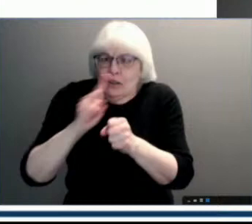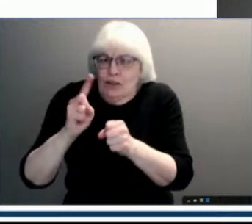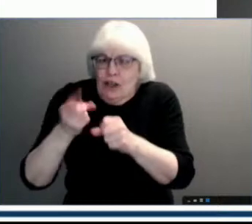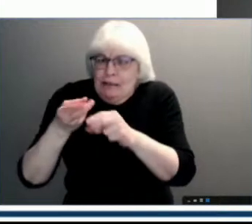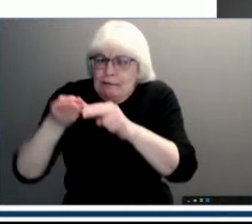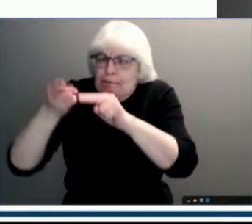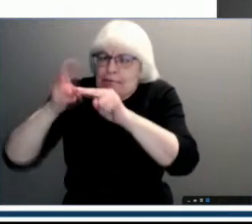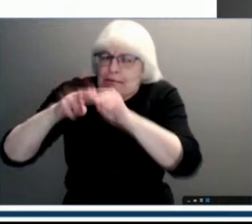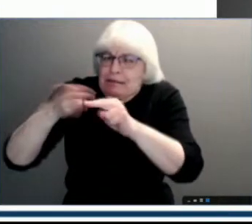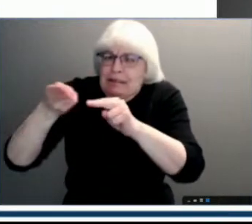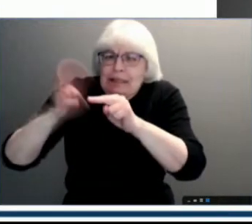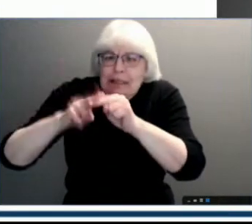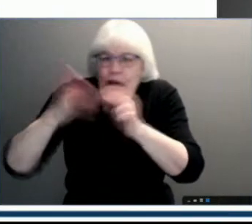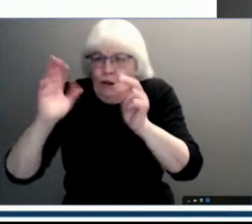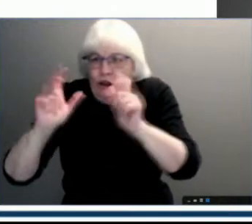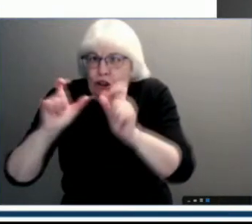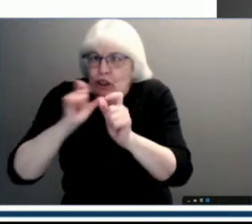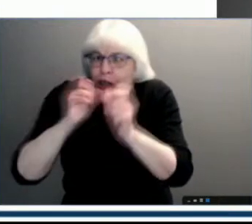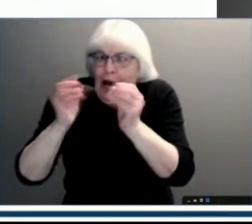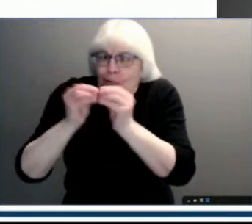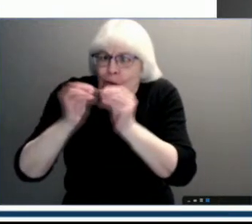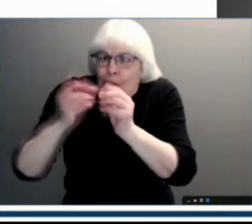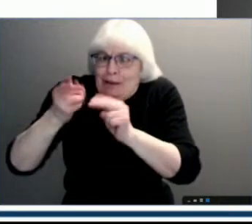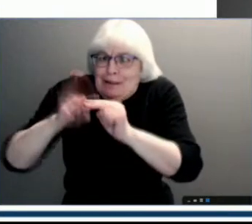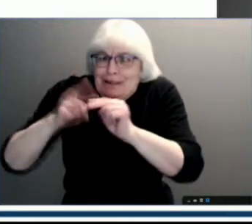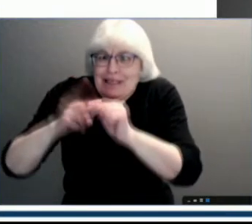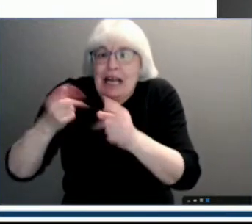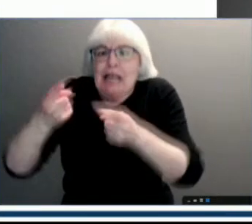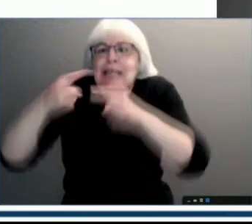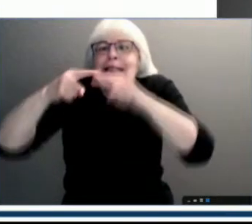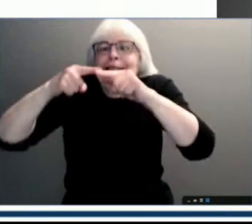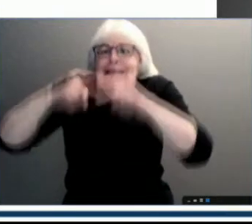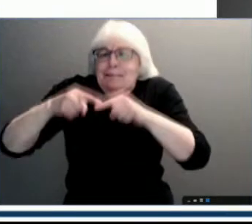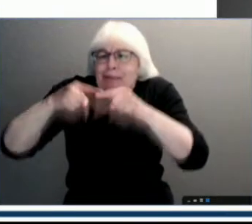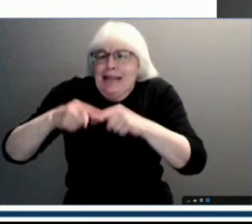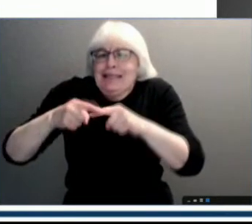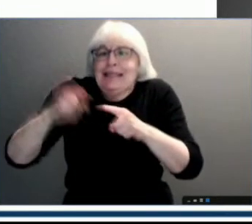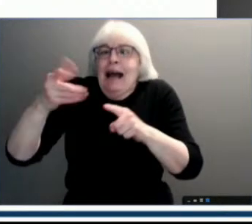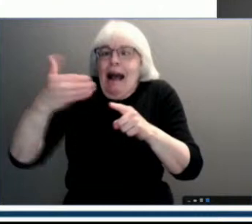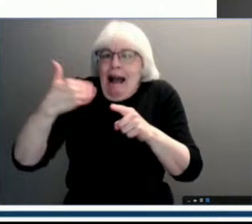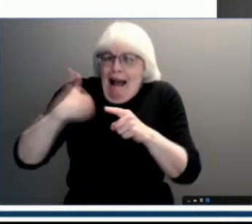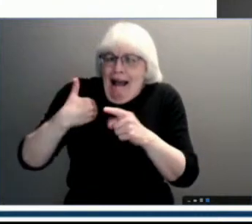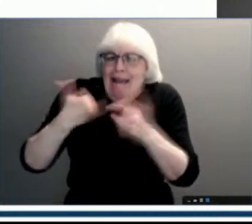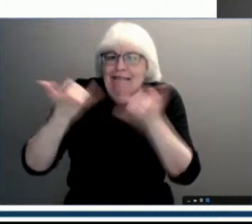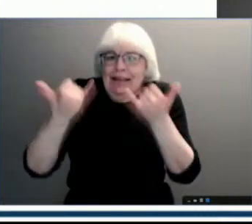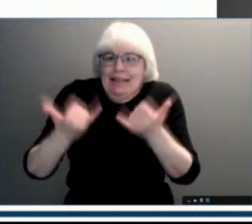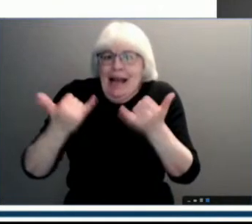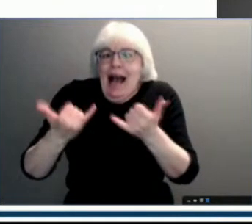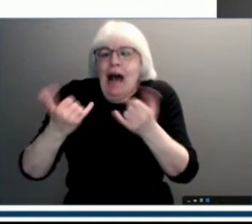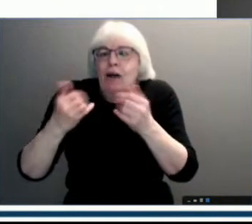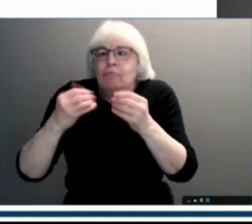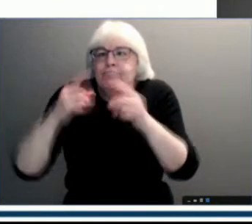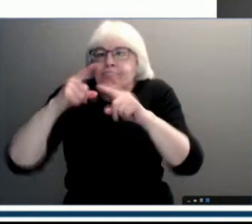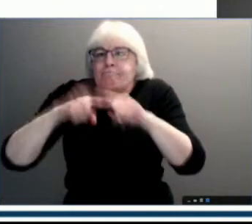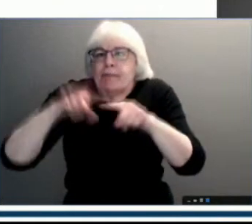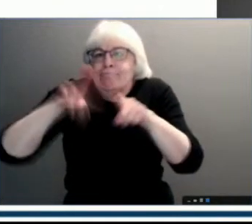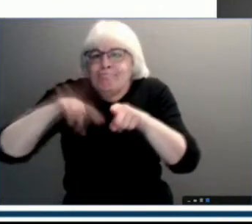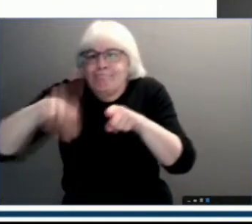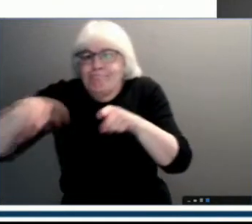within the capacity for treating those individuals within the finite resources in our hospital